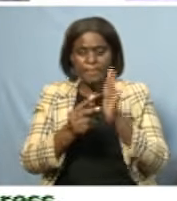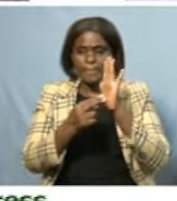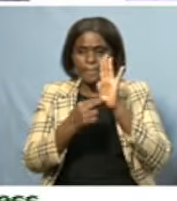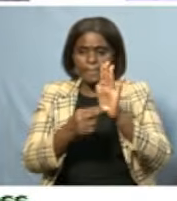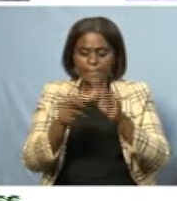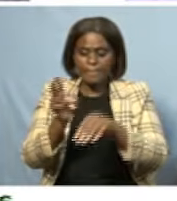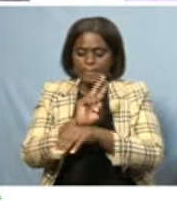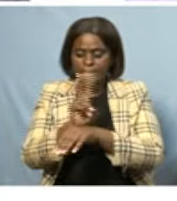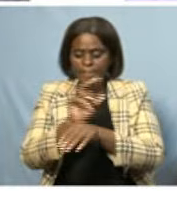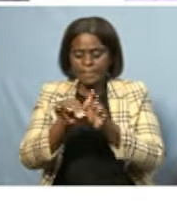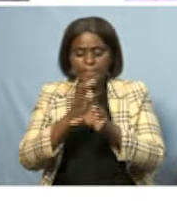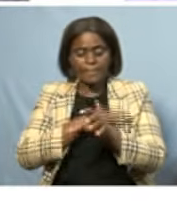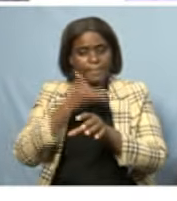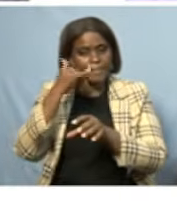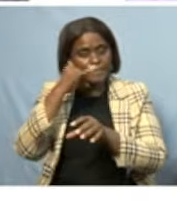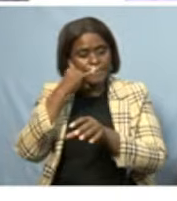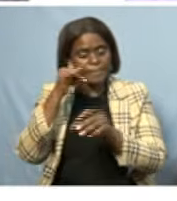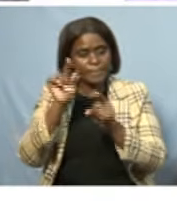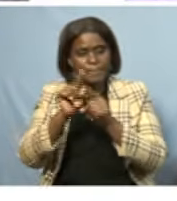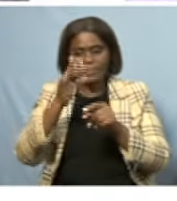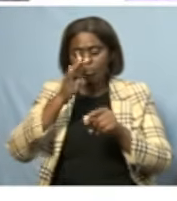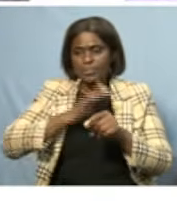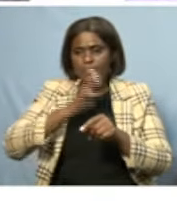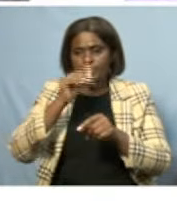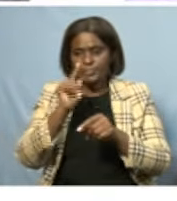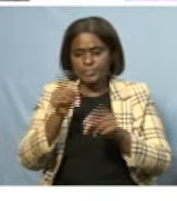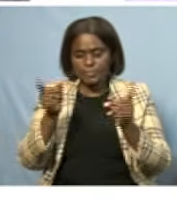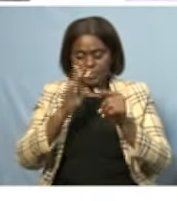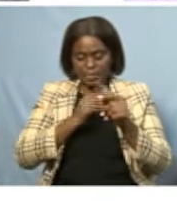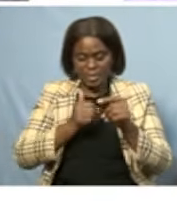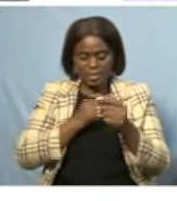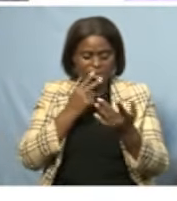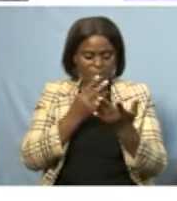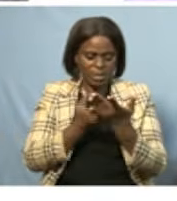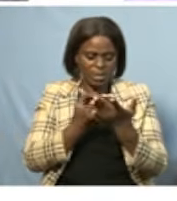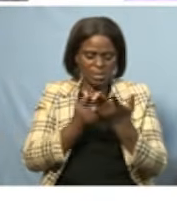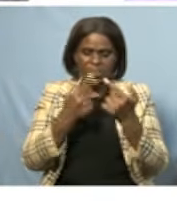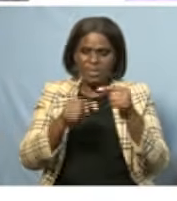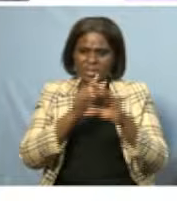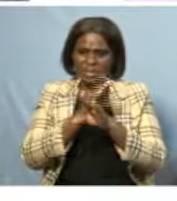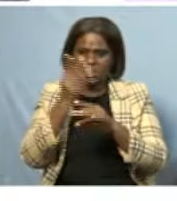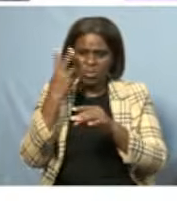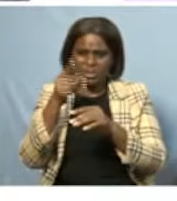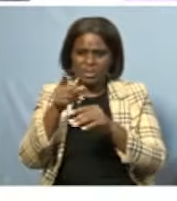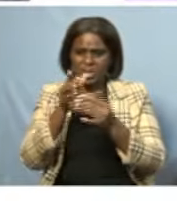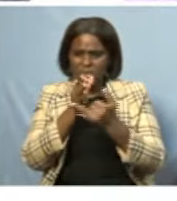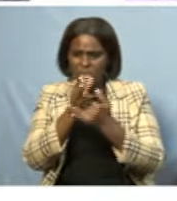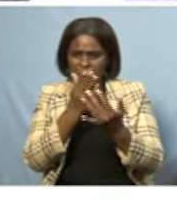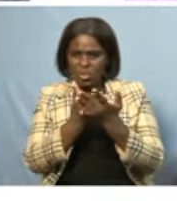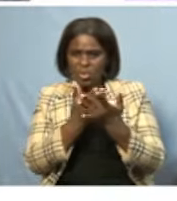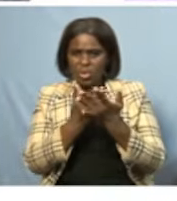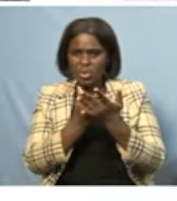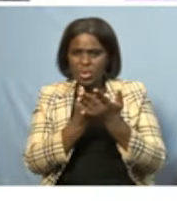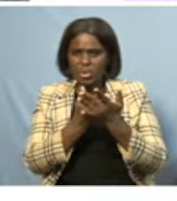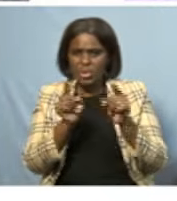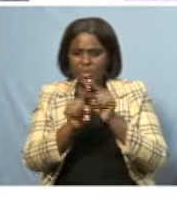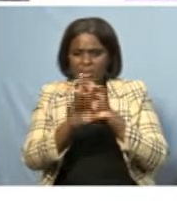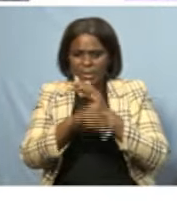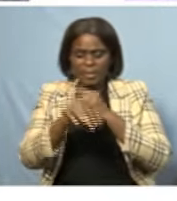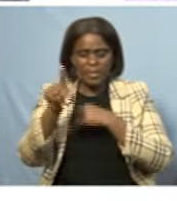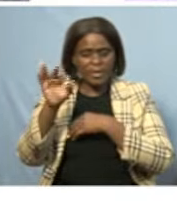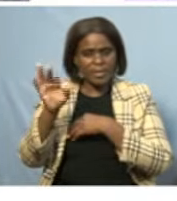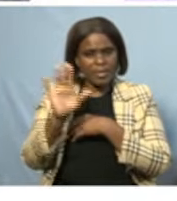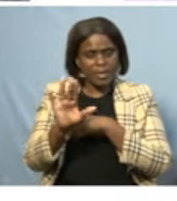my phone. And, Madam Speaker, when I looked at what Zambia was going through under the